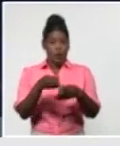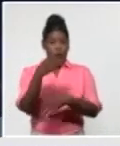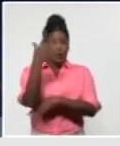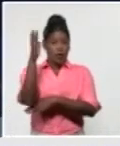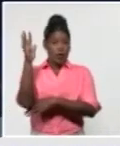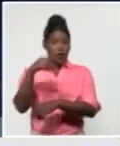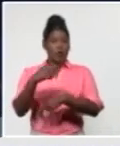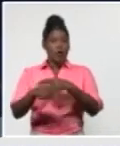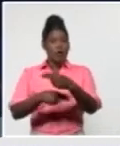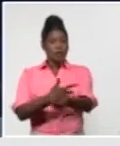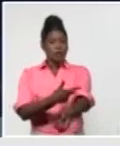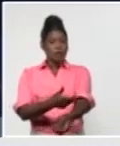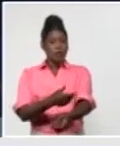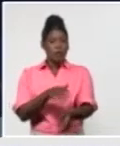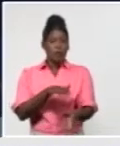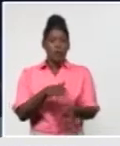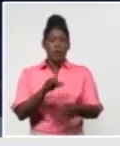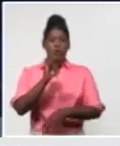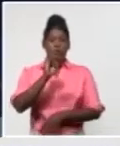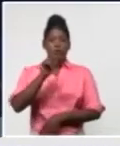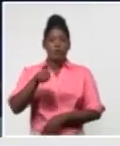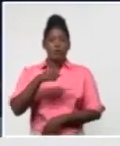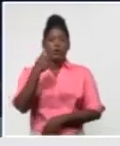That's 7.1%.